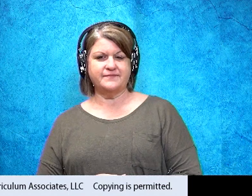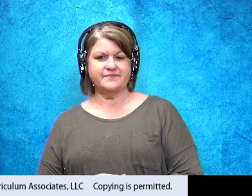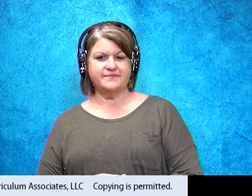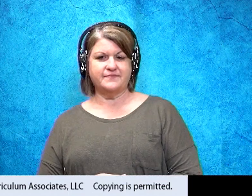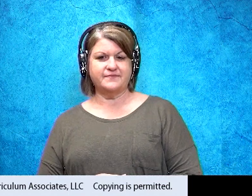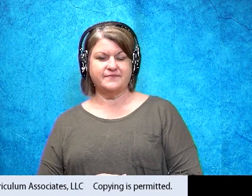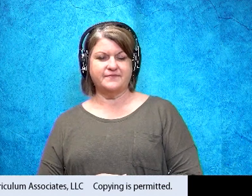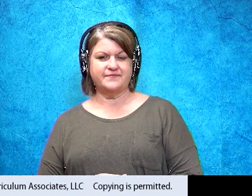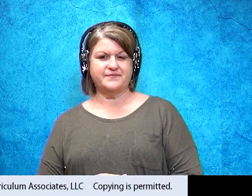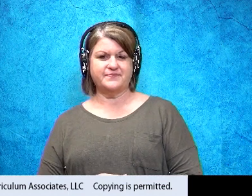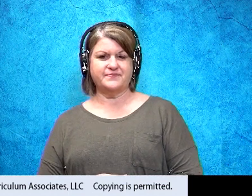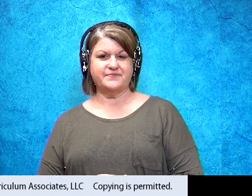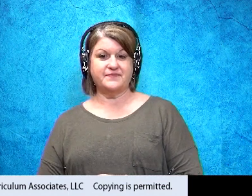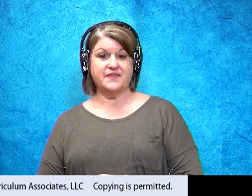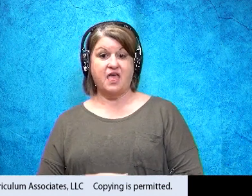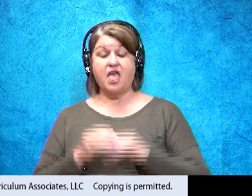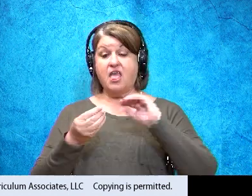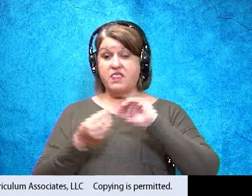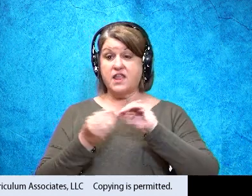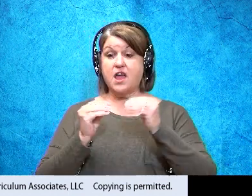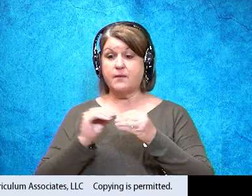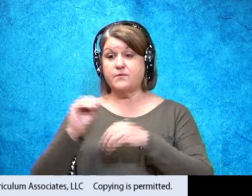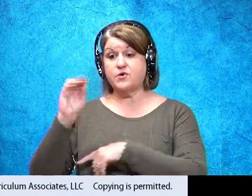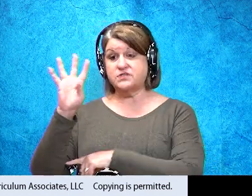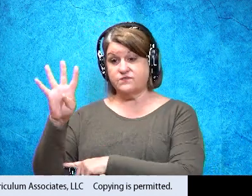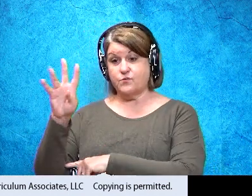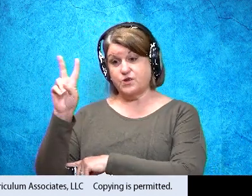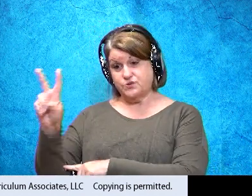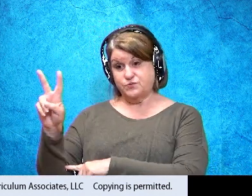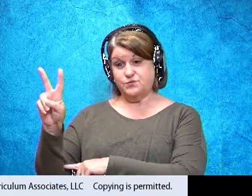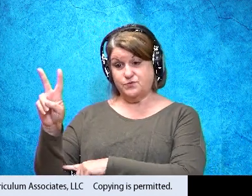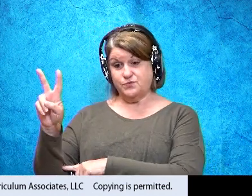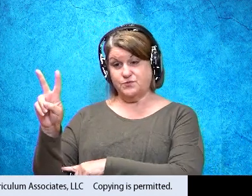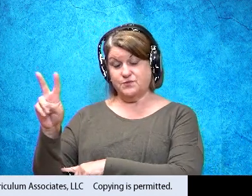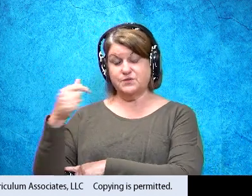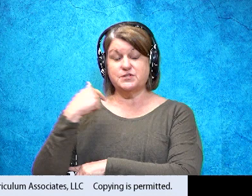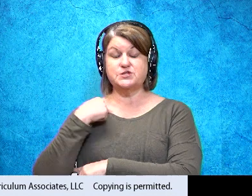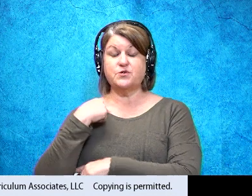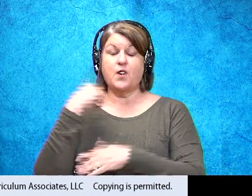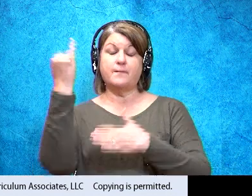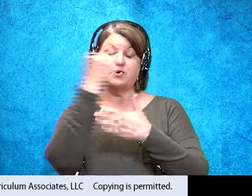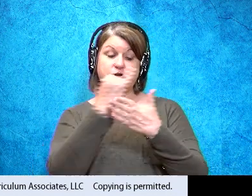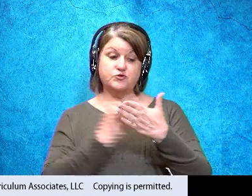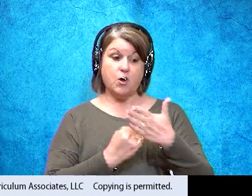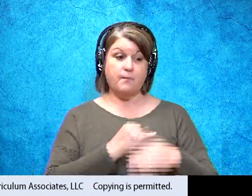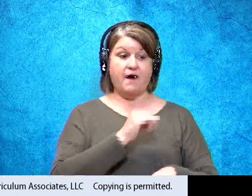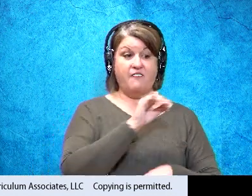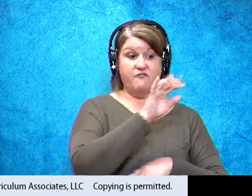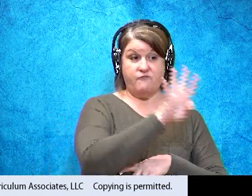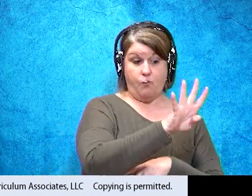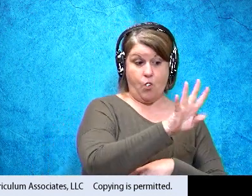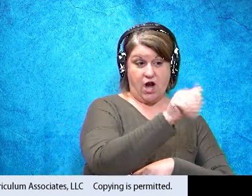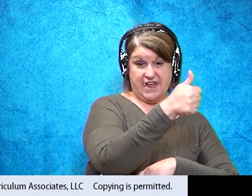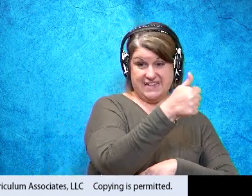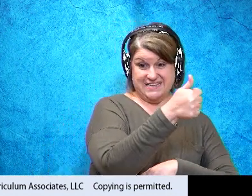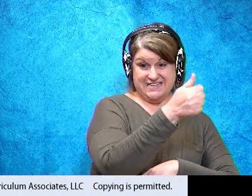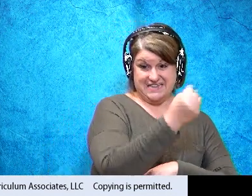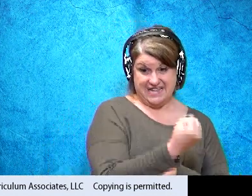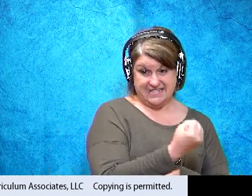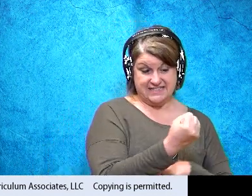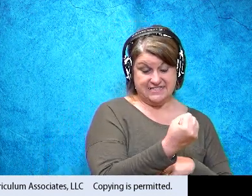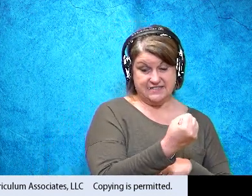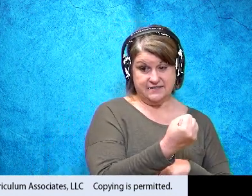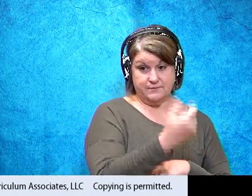All right, our number is 42, so I'm going to draw my 4 tens because the 4 is in the